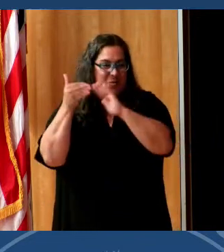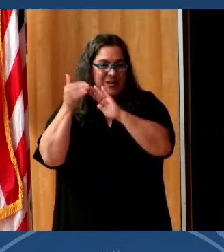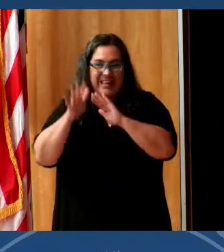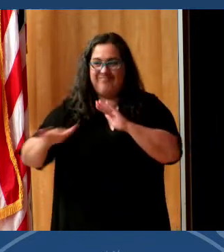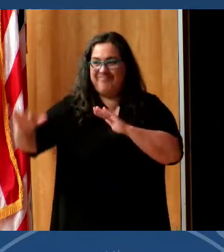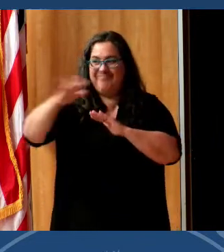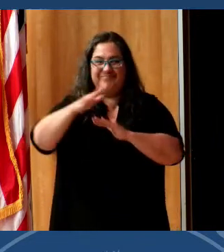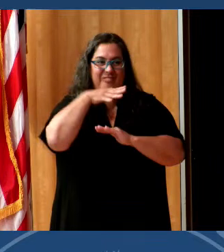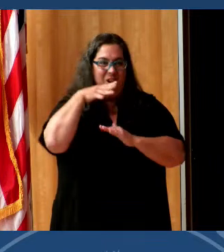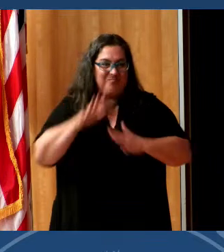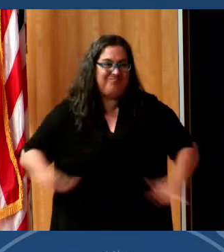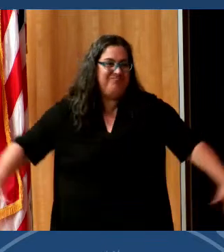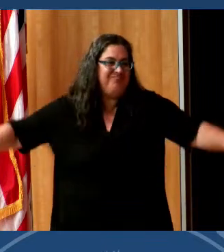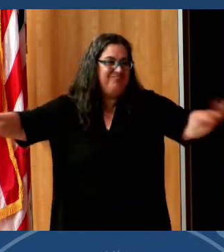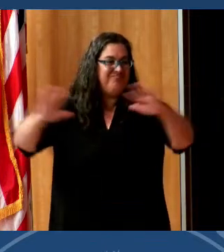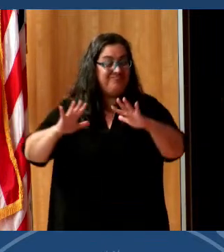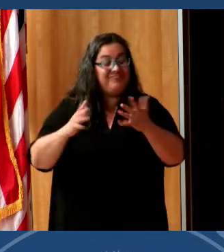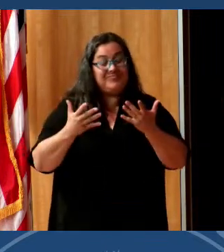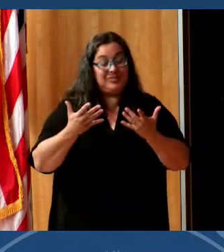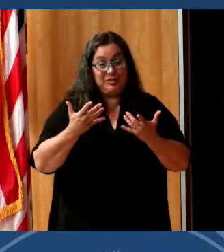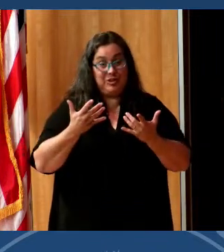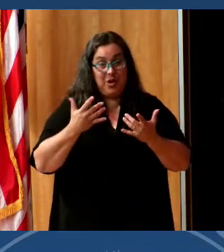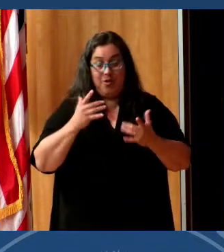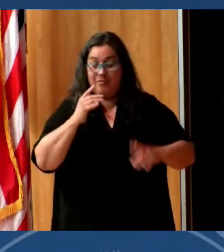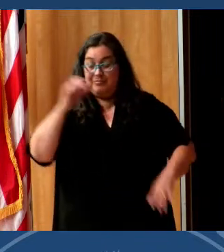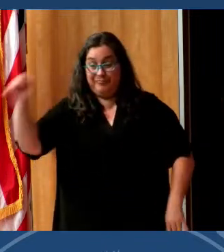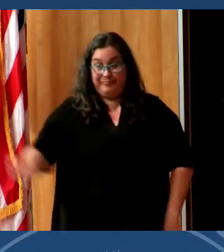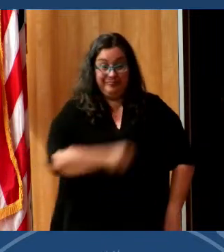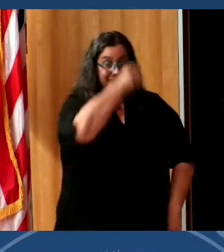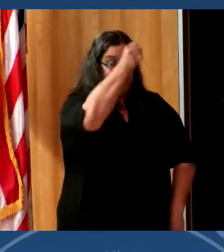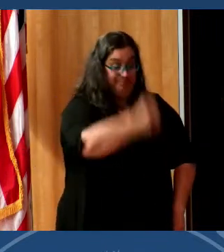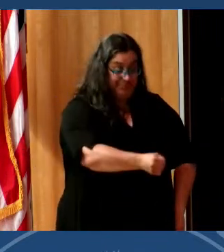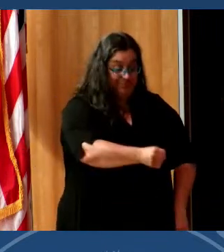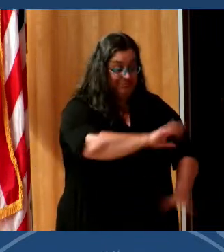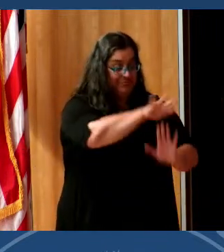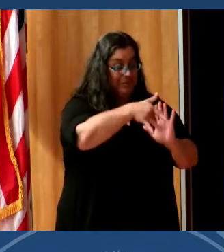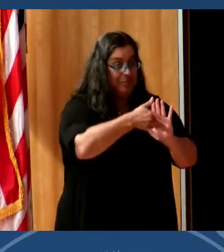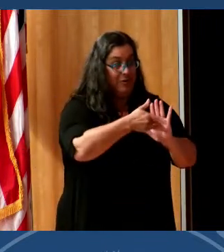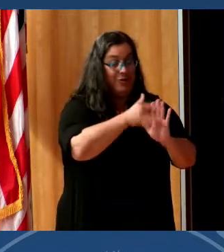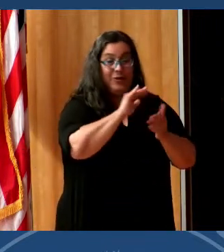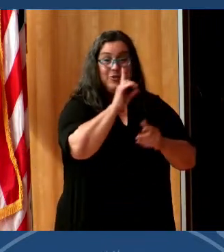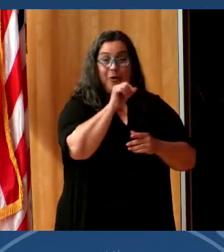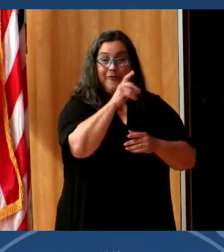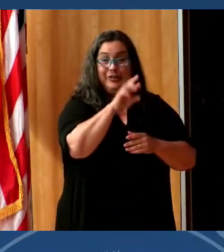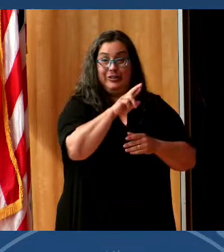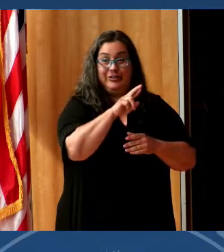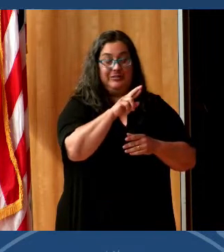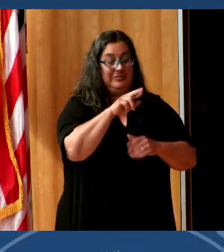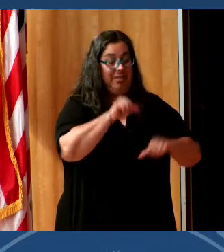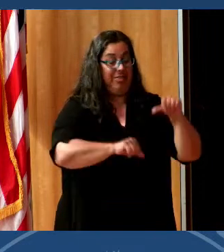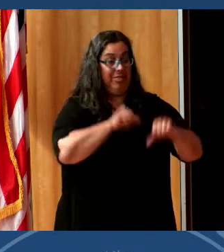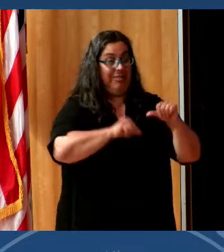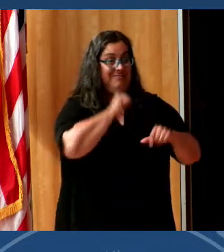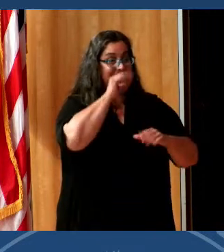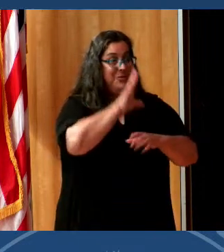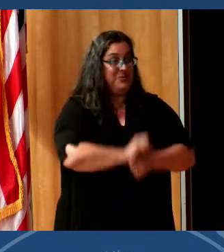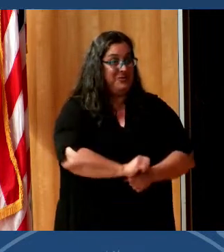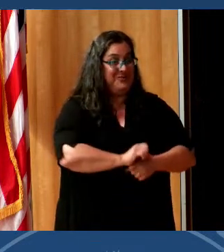by farmland. So being right in the center of Dover was not something I was used to.